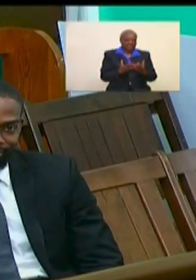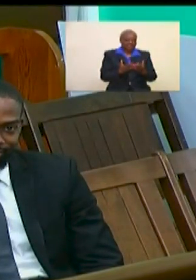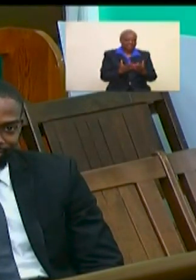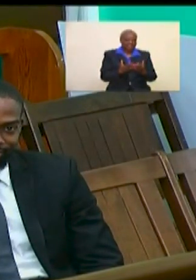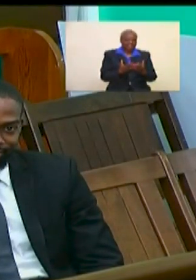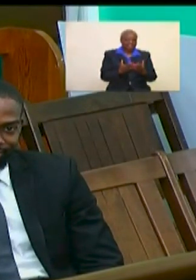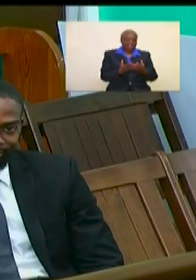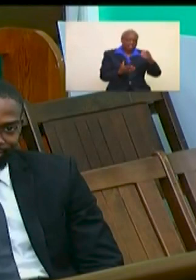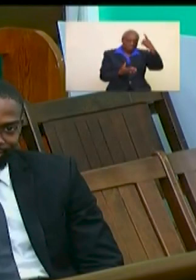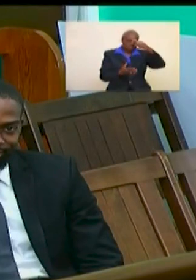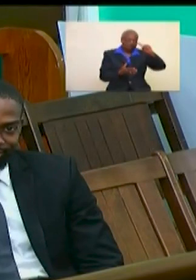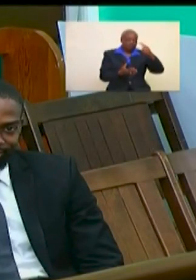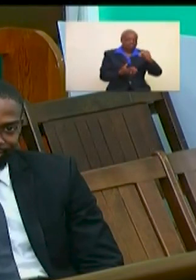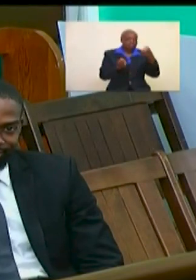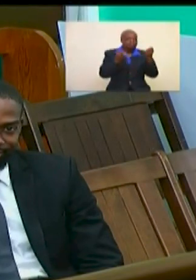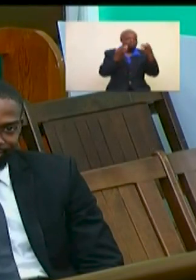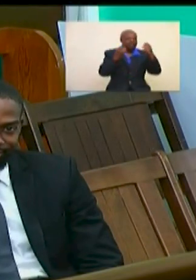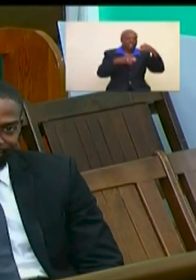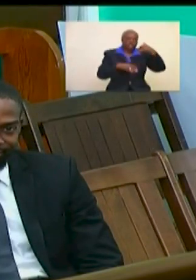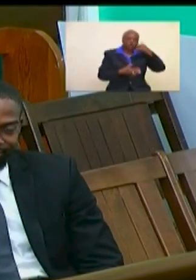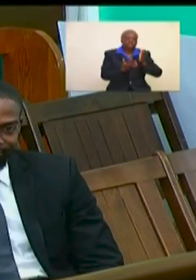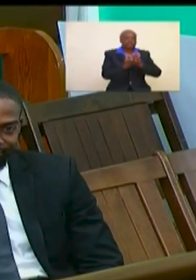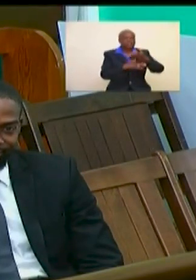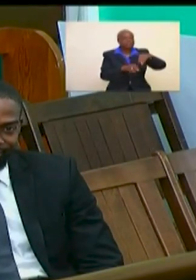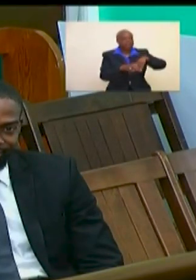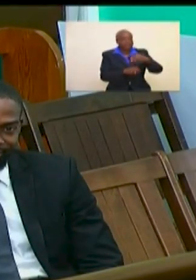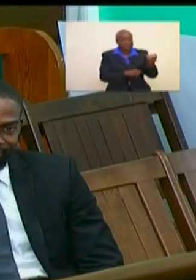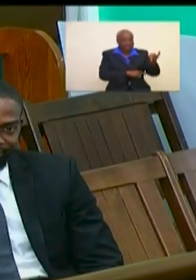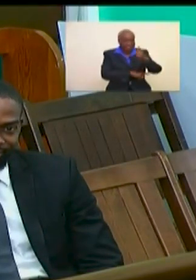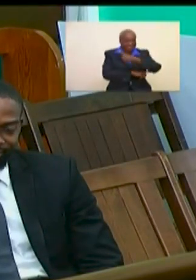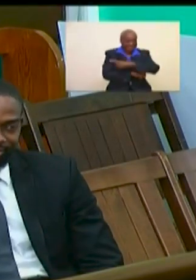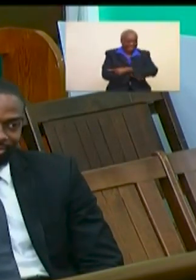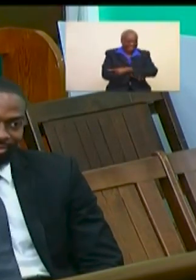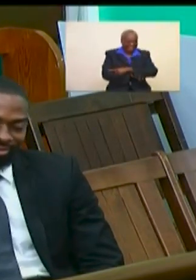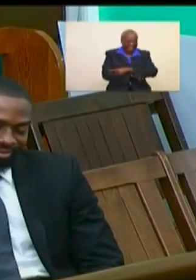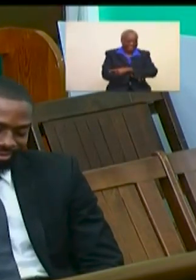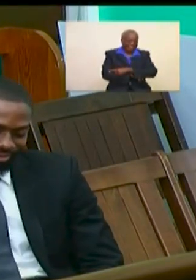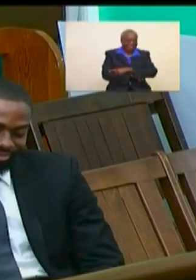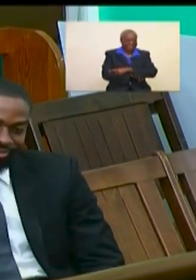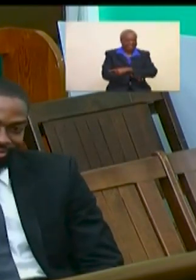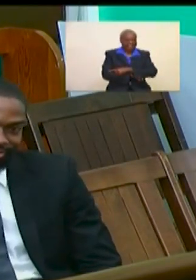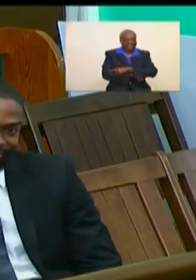Thank you for the numerous calls throughout the day.